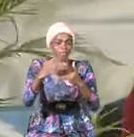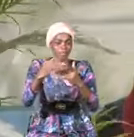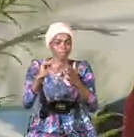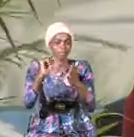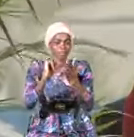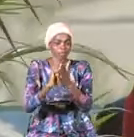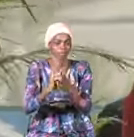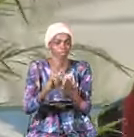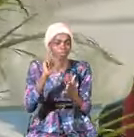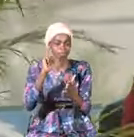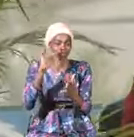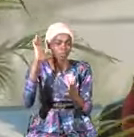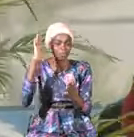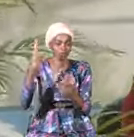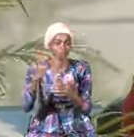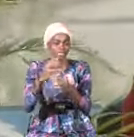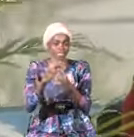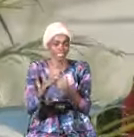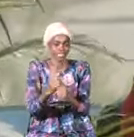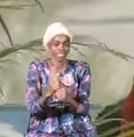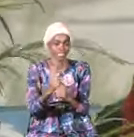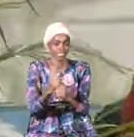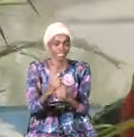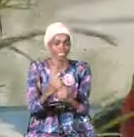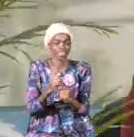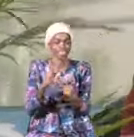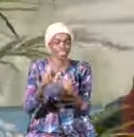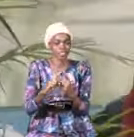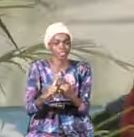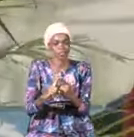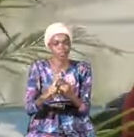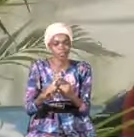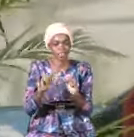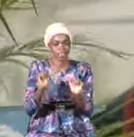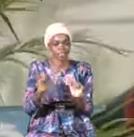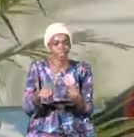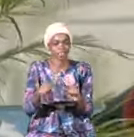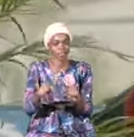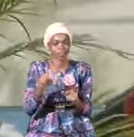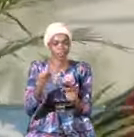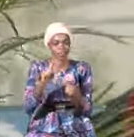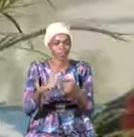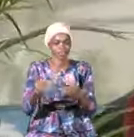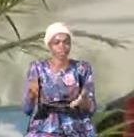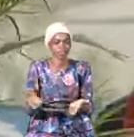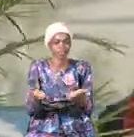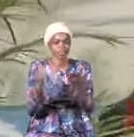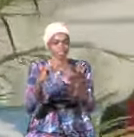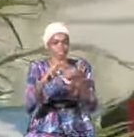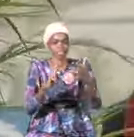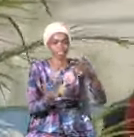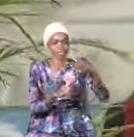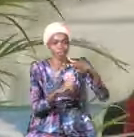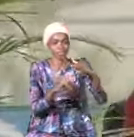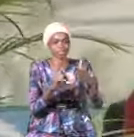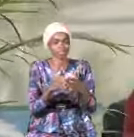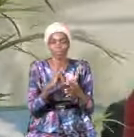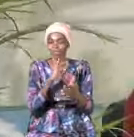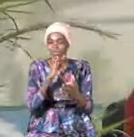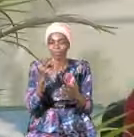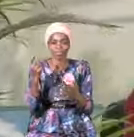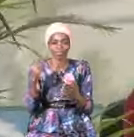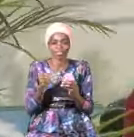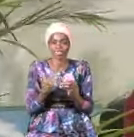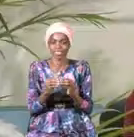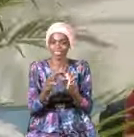will take to enable you rising to the peak was clear. And